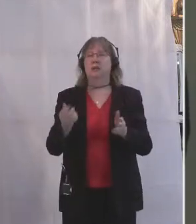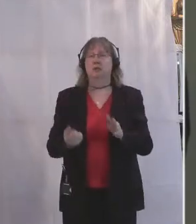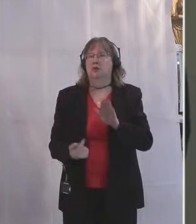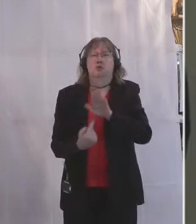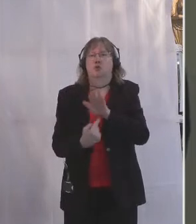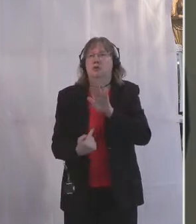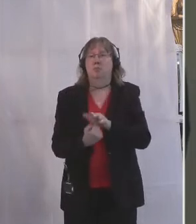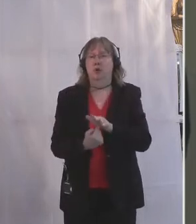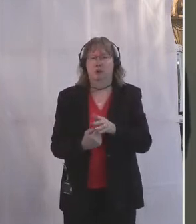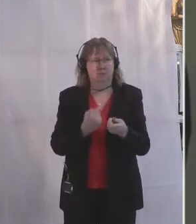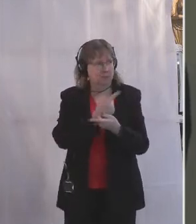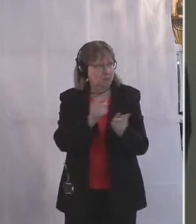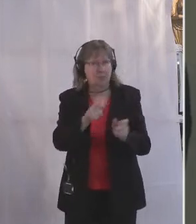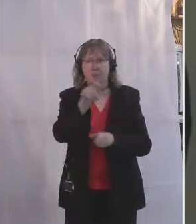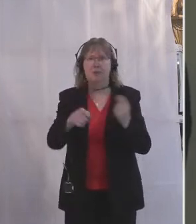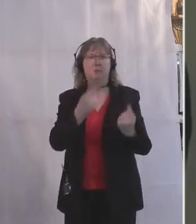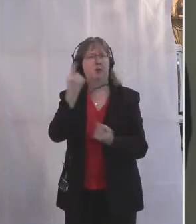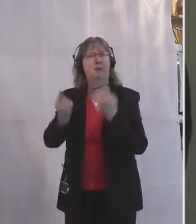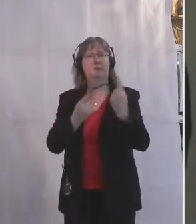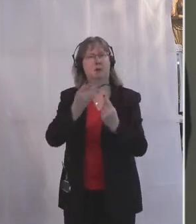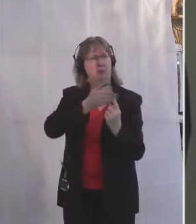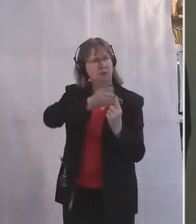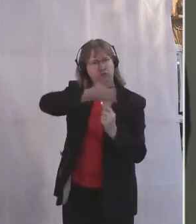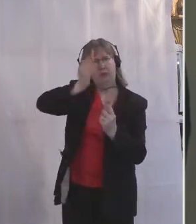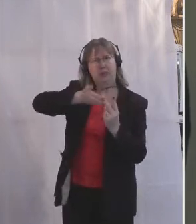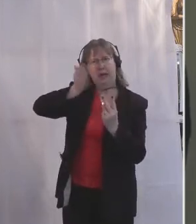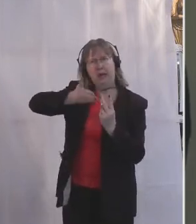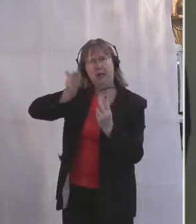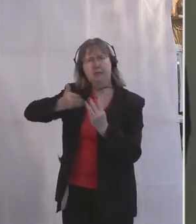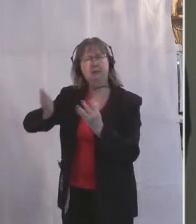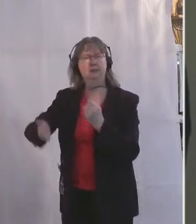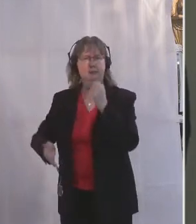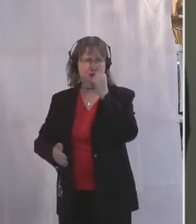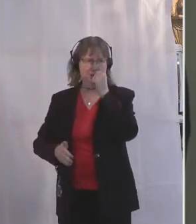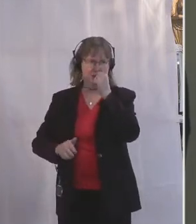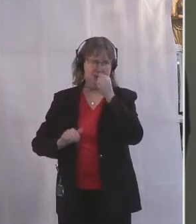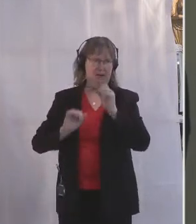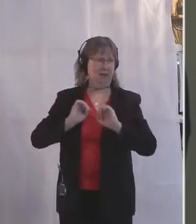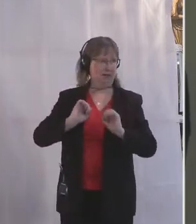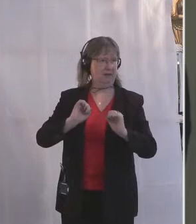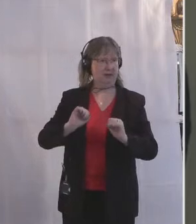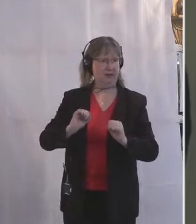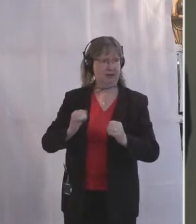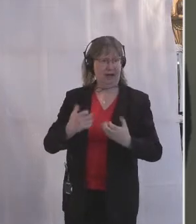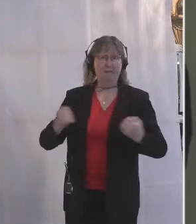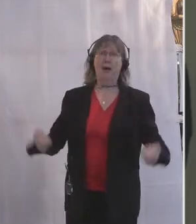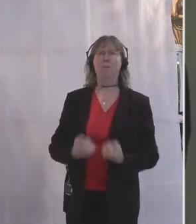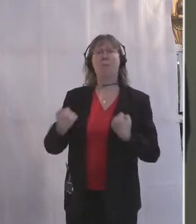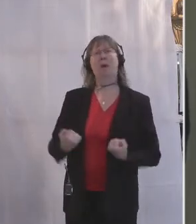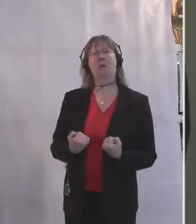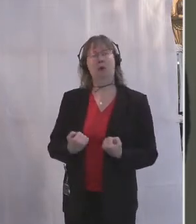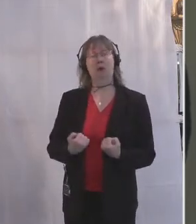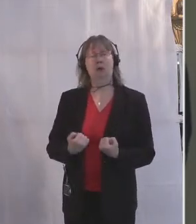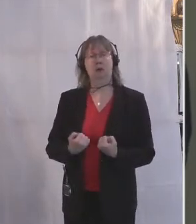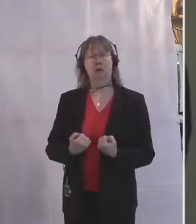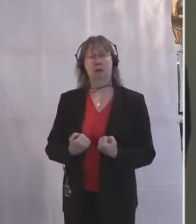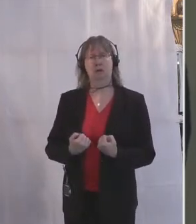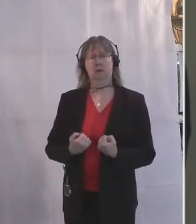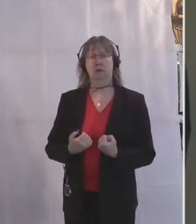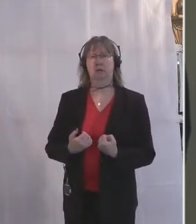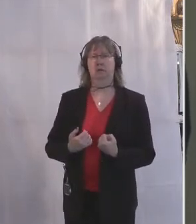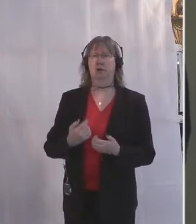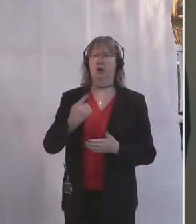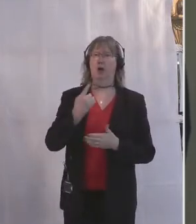people, and as recognising them for kind of the power that they hold. And that's not just